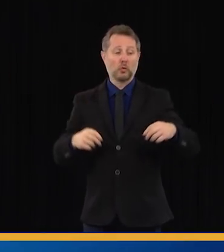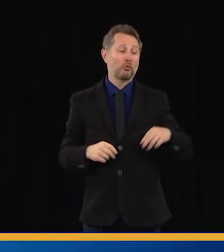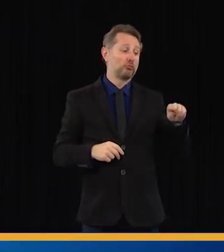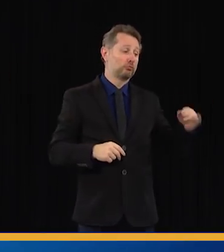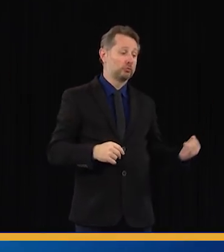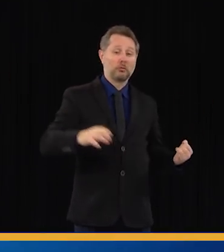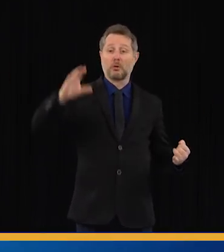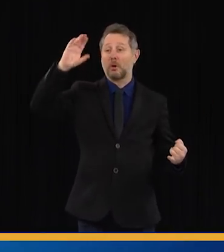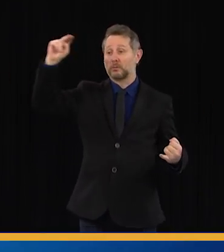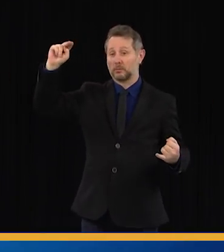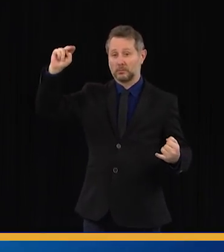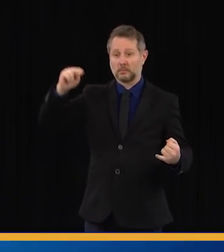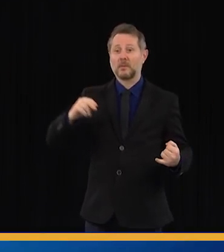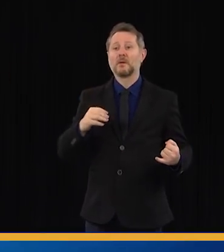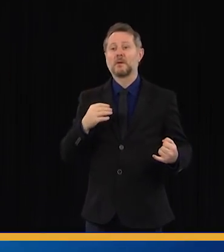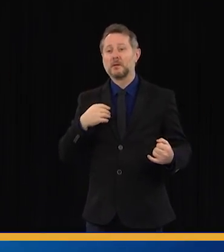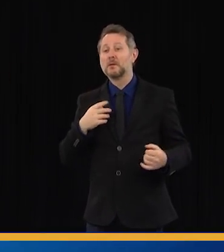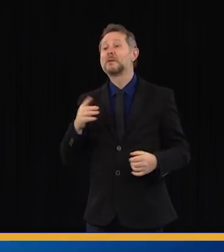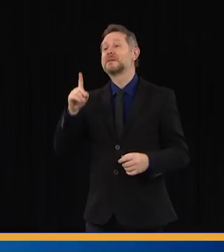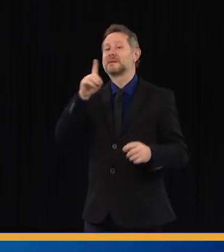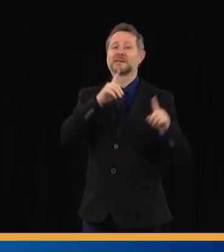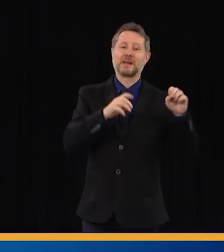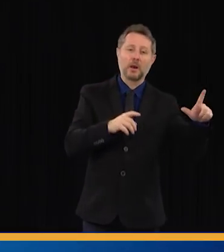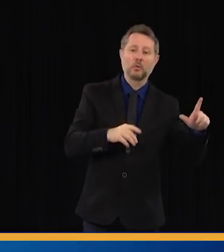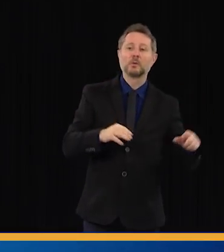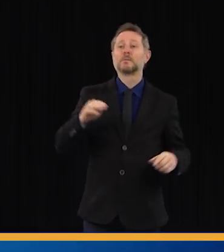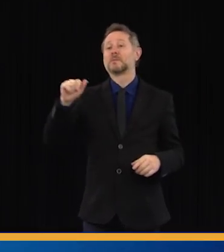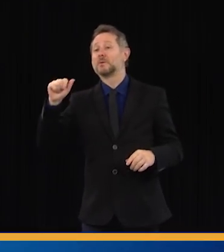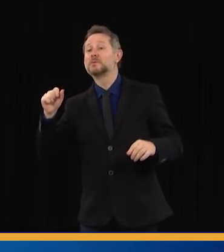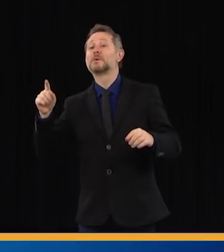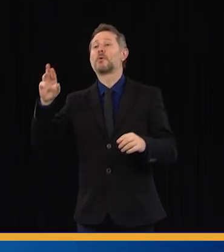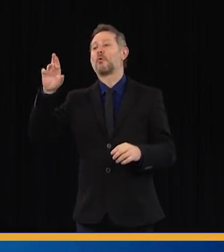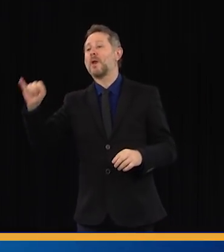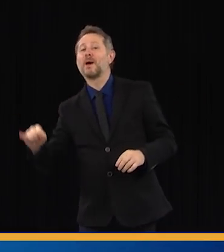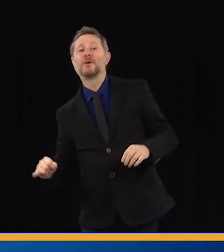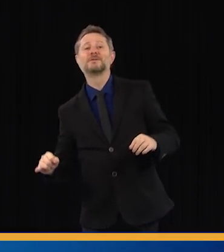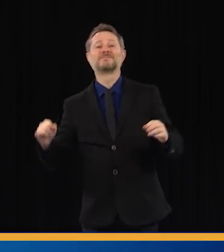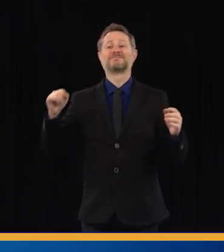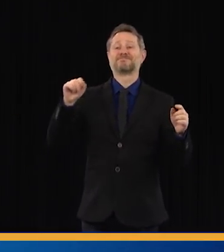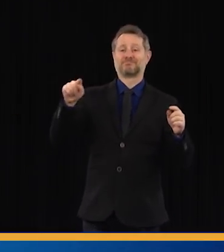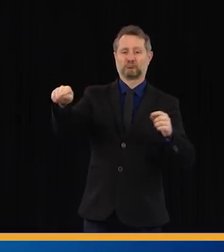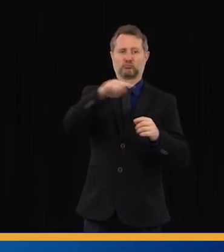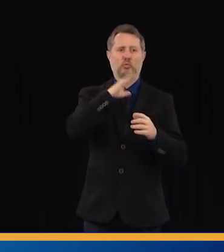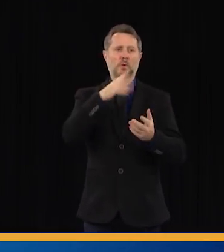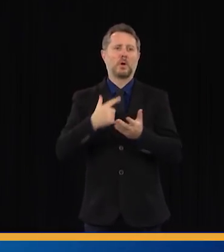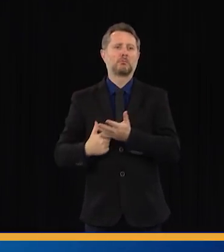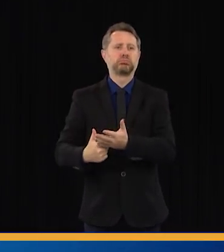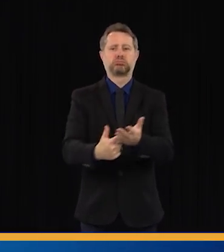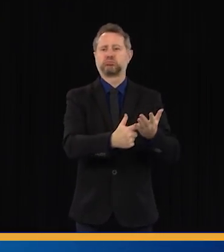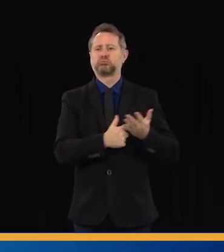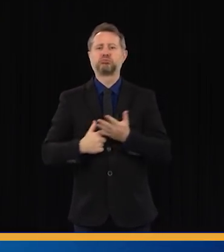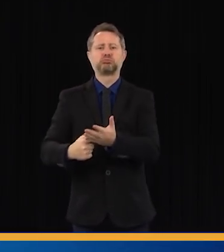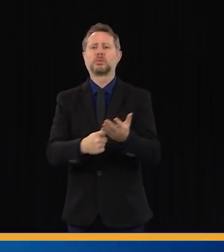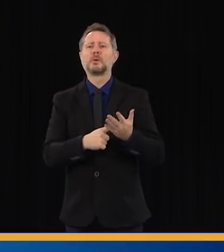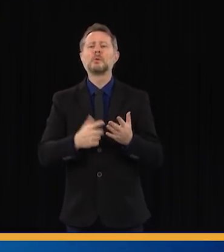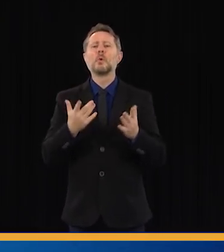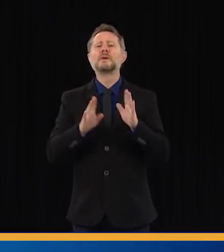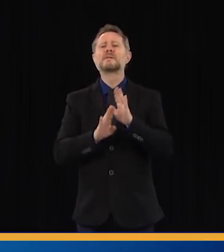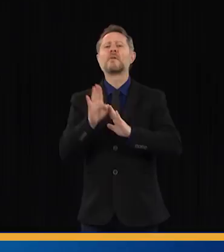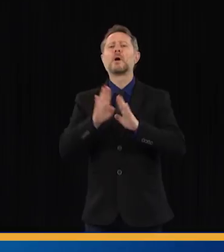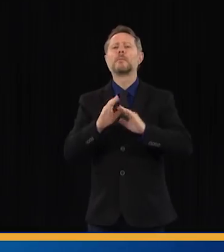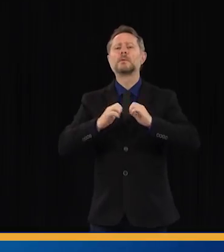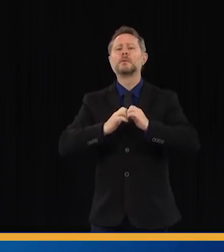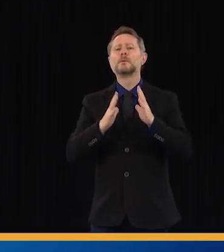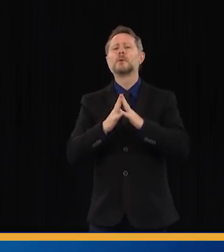Pennsylvania, Delaware, Rhode Island, for the past couple of days about coming up with, how do we come up with a reopening